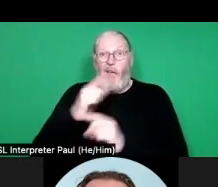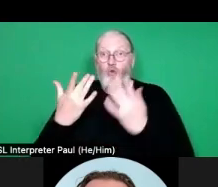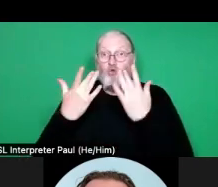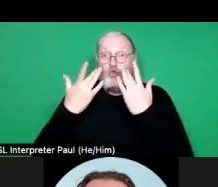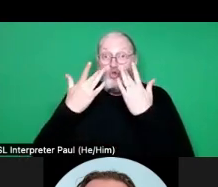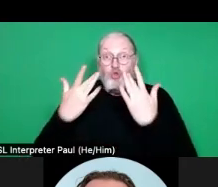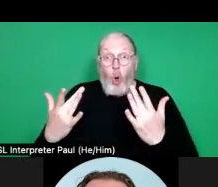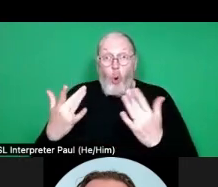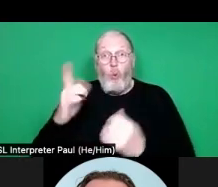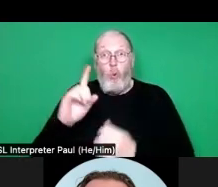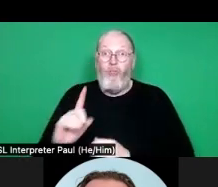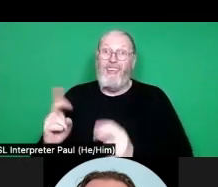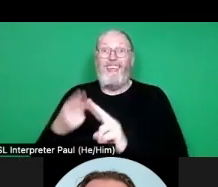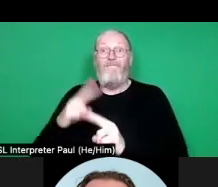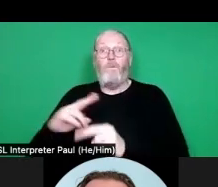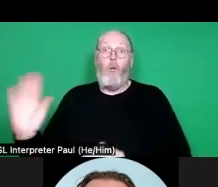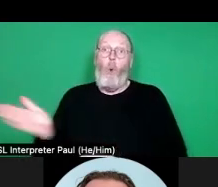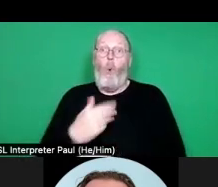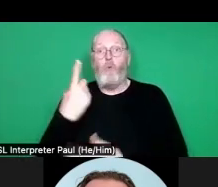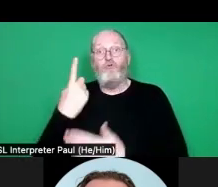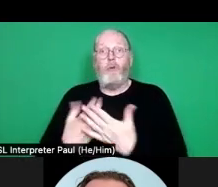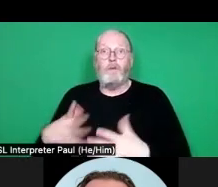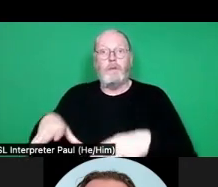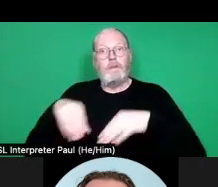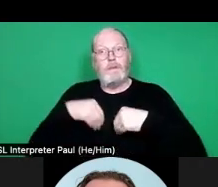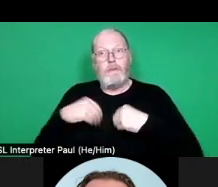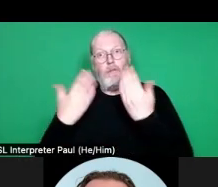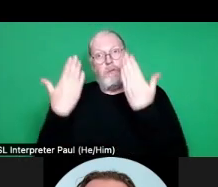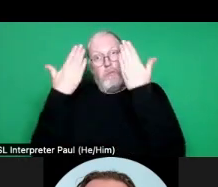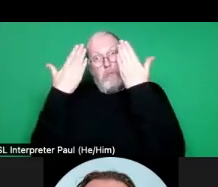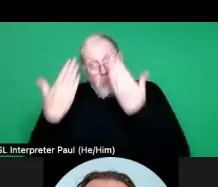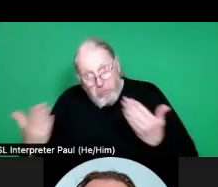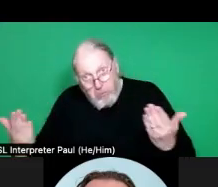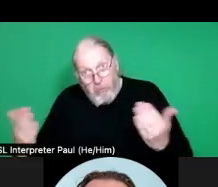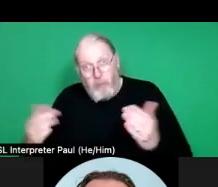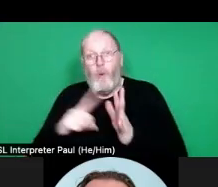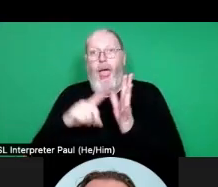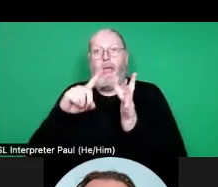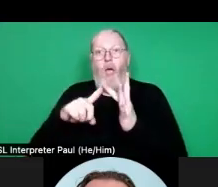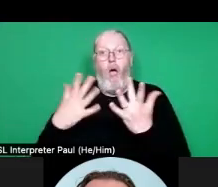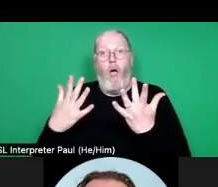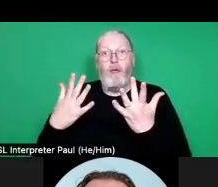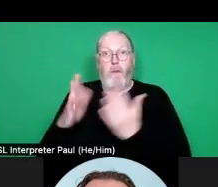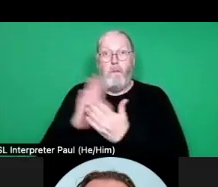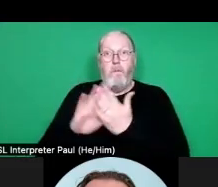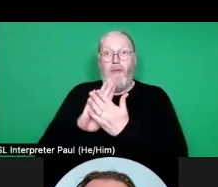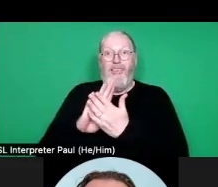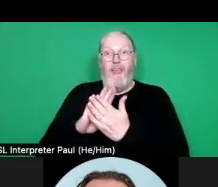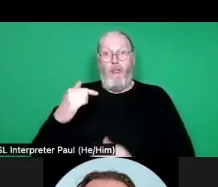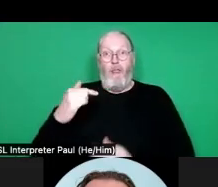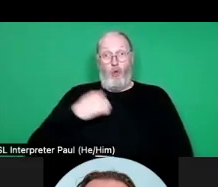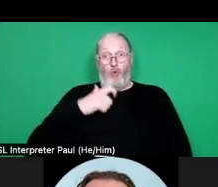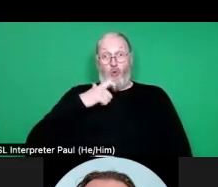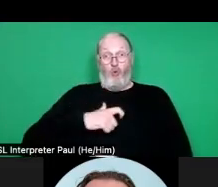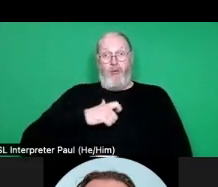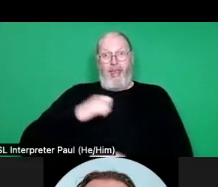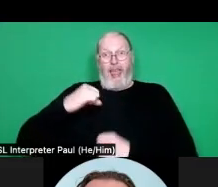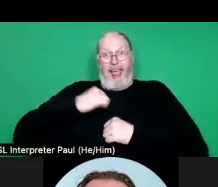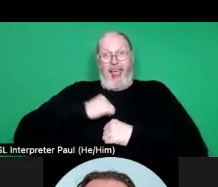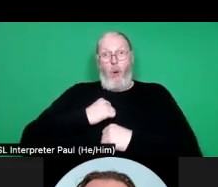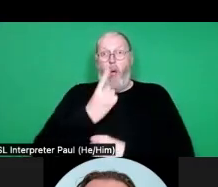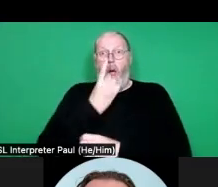collective unquestioning faith in AI, showing how societal atrophy and erosion of human agency can be direct outcomes